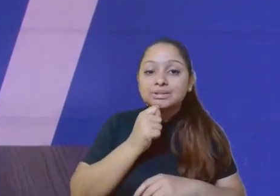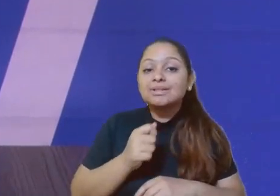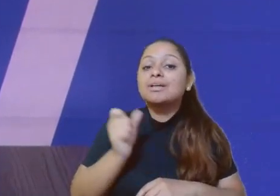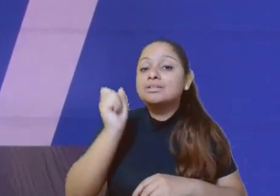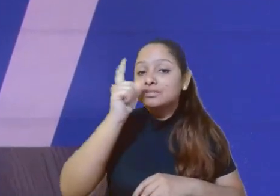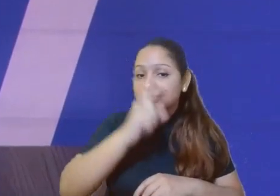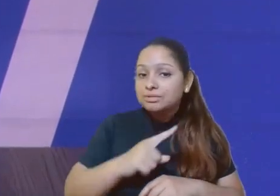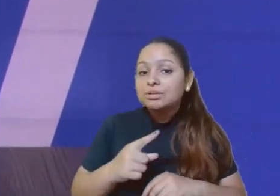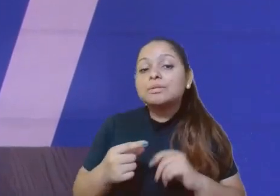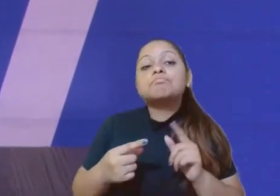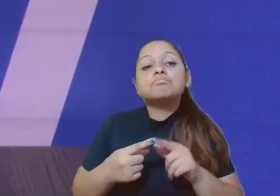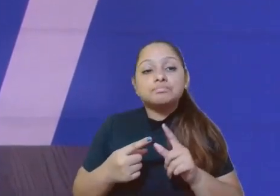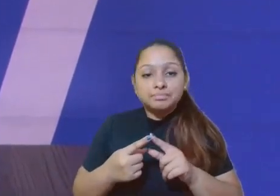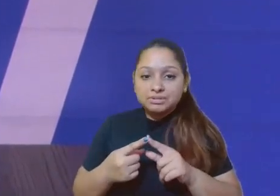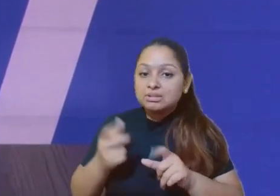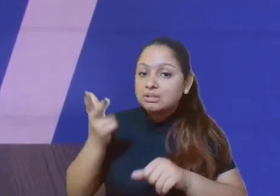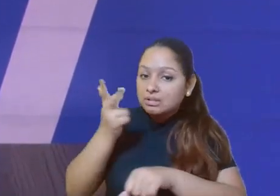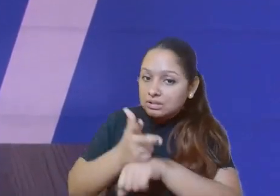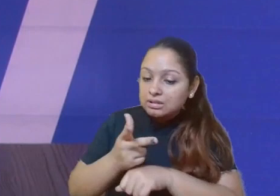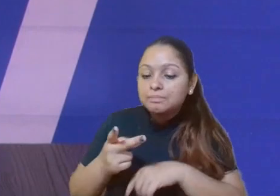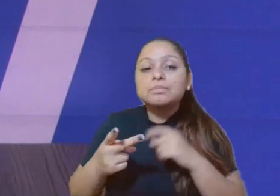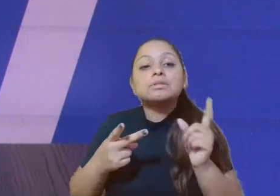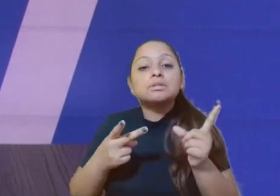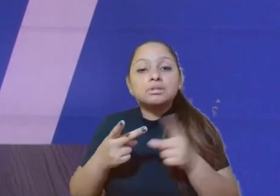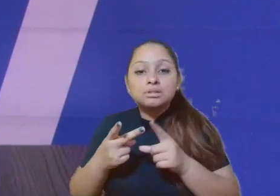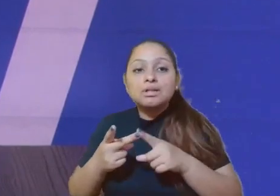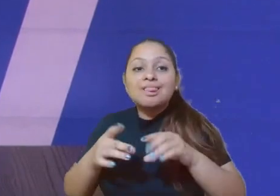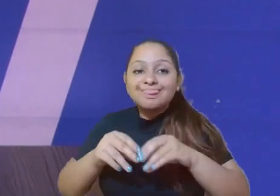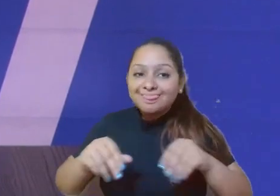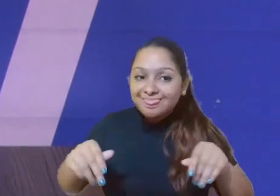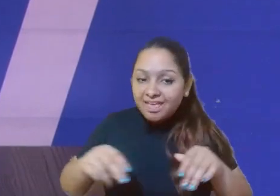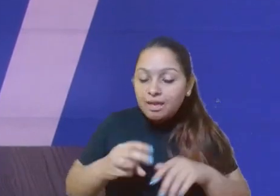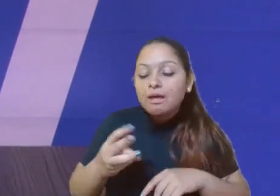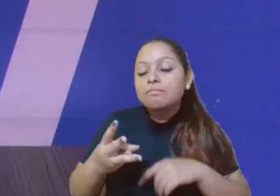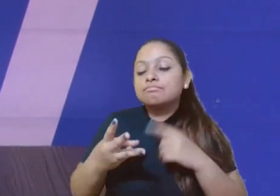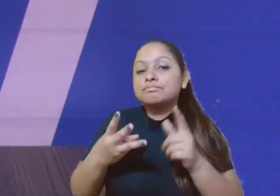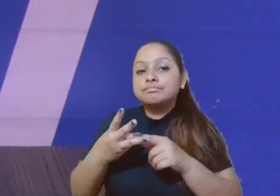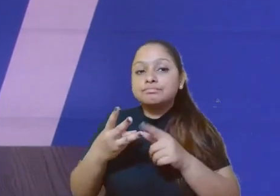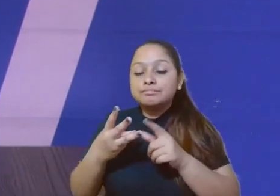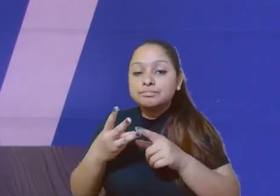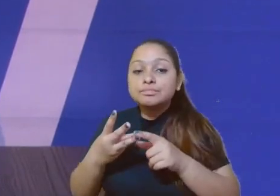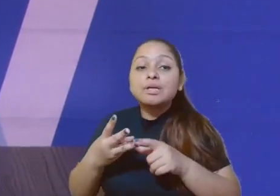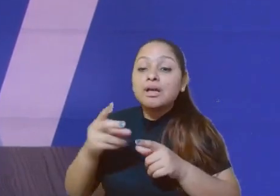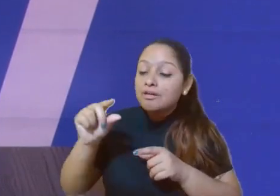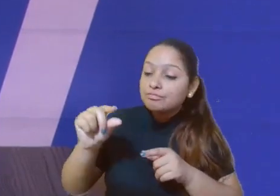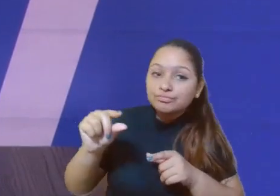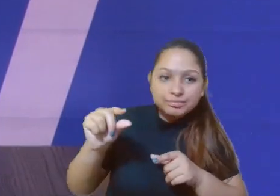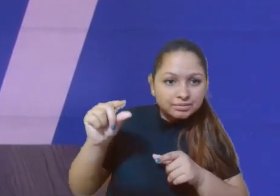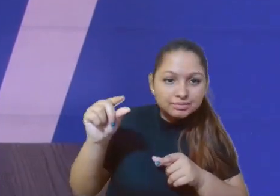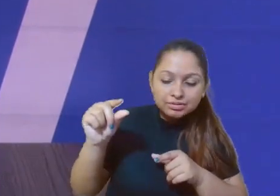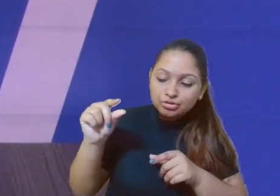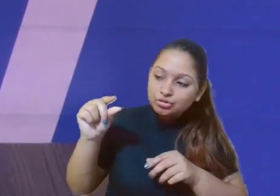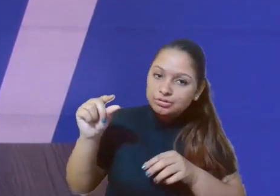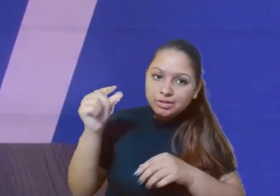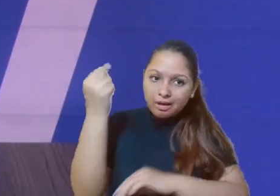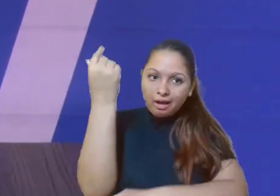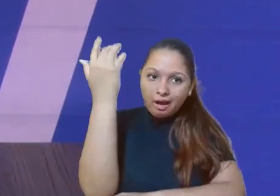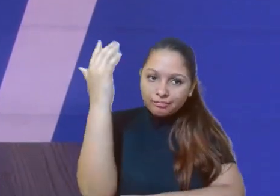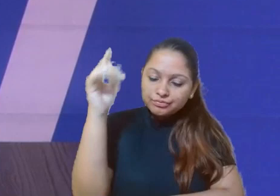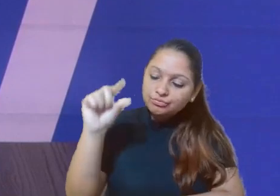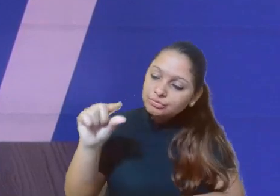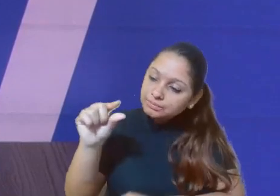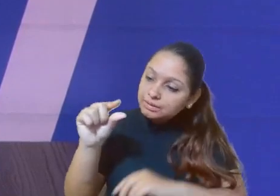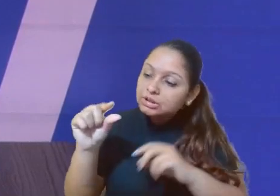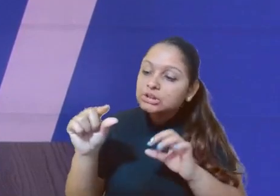need imaging, we need soil regeneration, we need to take care of the genetic material. So through this channel